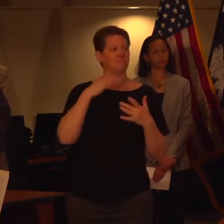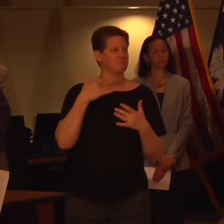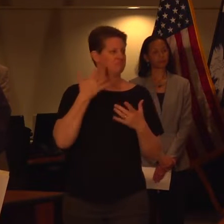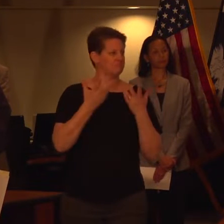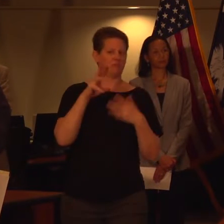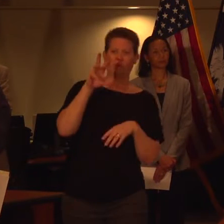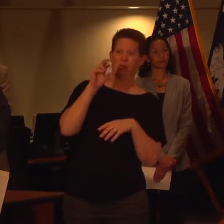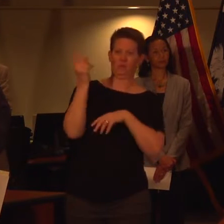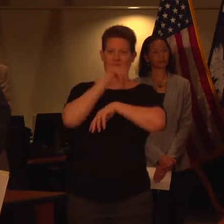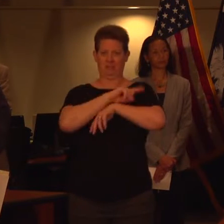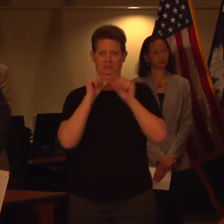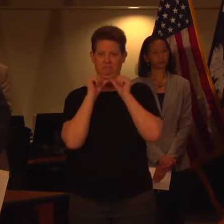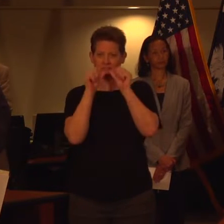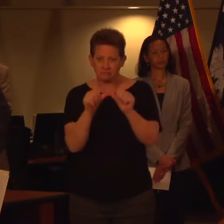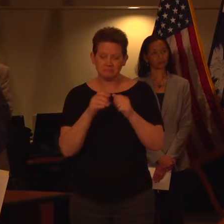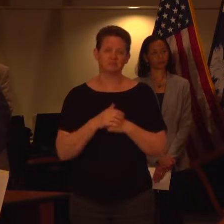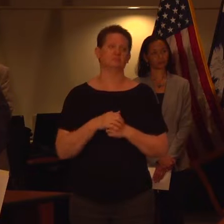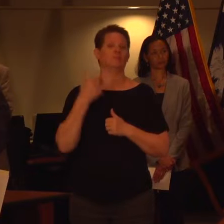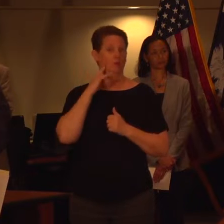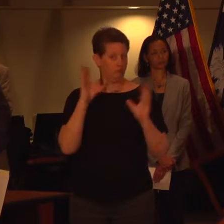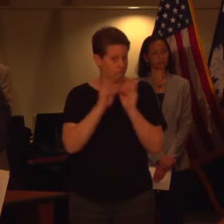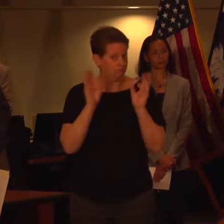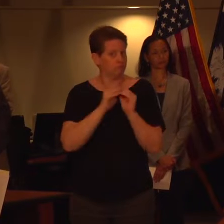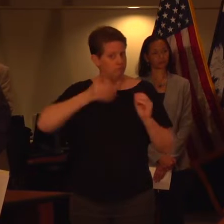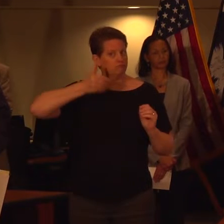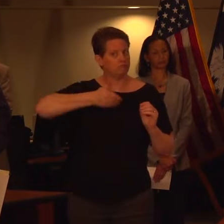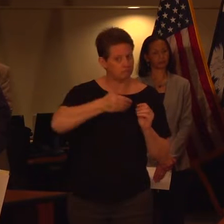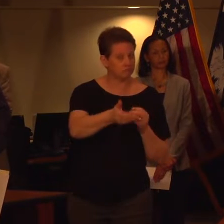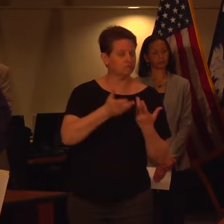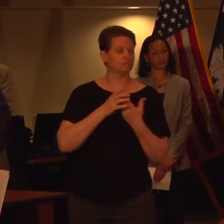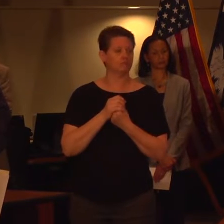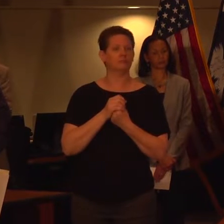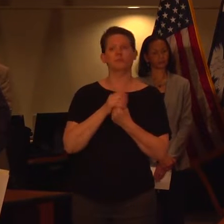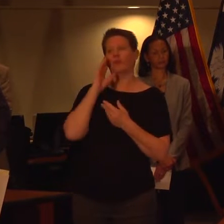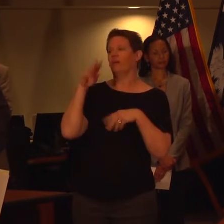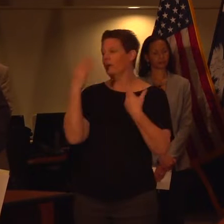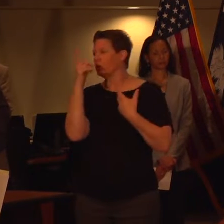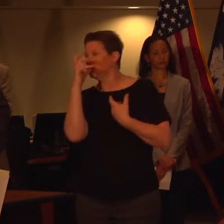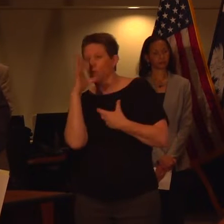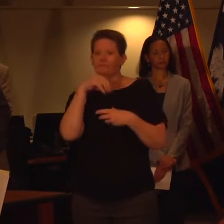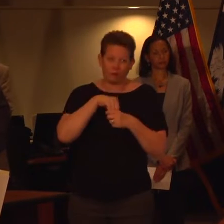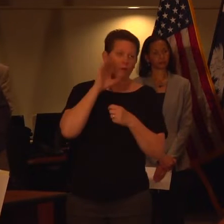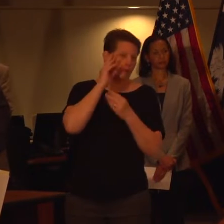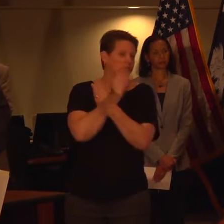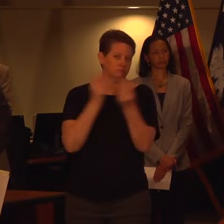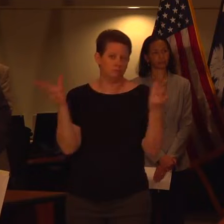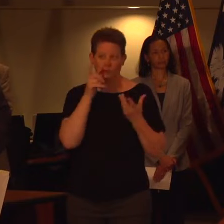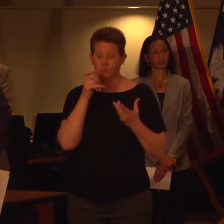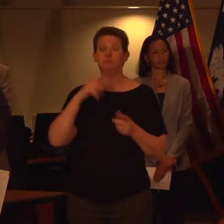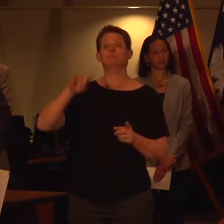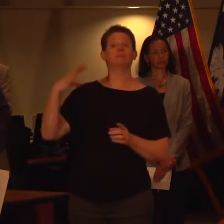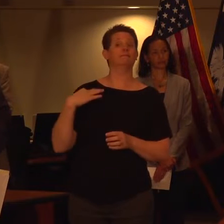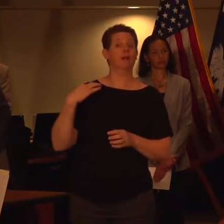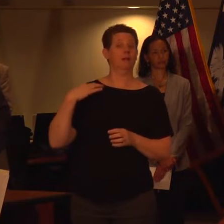30 days. There will be a number of meetings, and we'll supply you with the list of the people that have agreed to serve. It's a